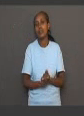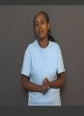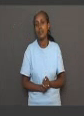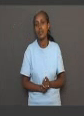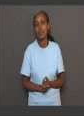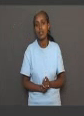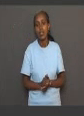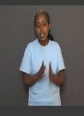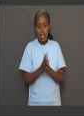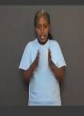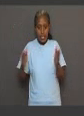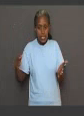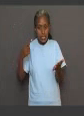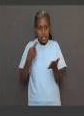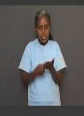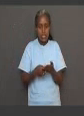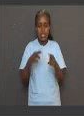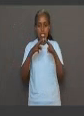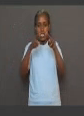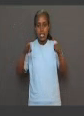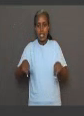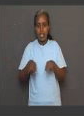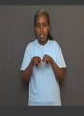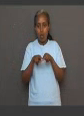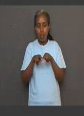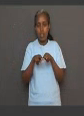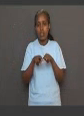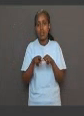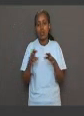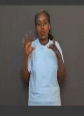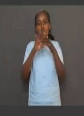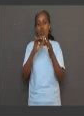Let us extend this rectangular coordinate system.